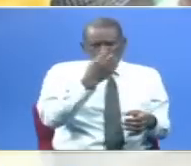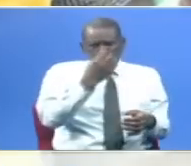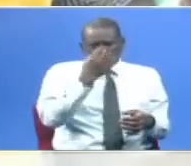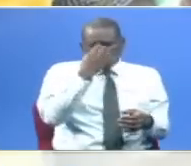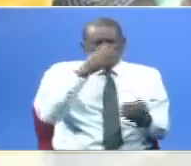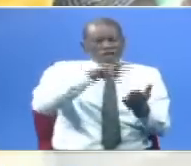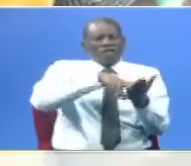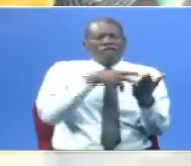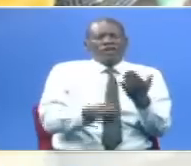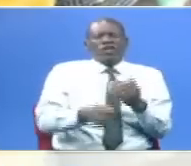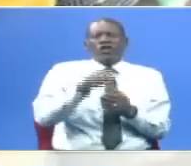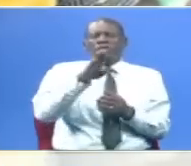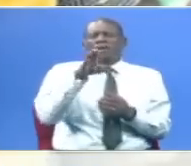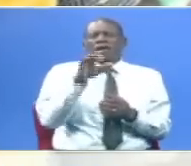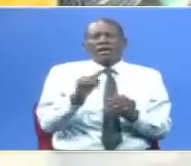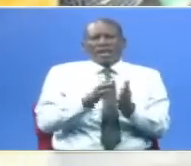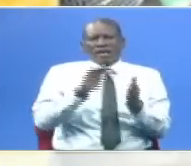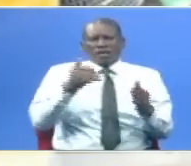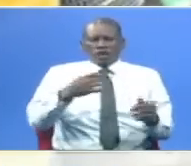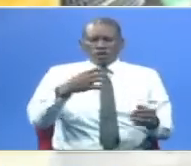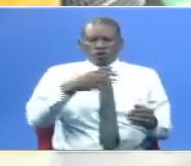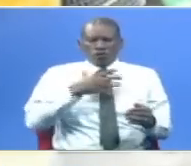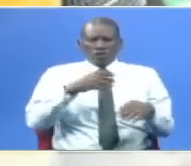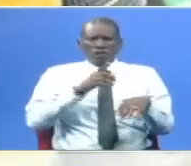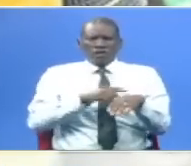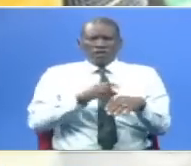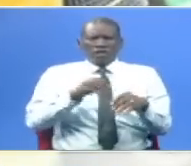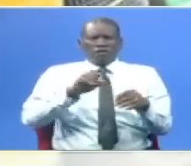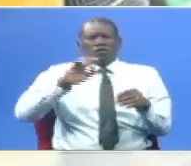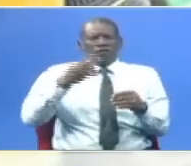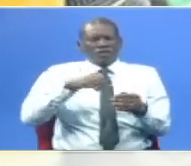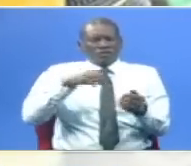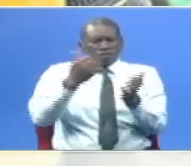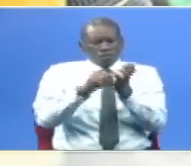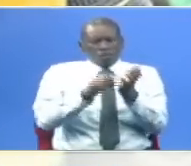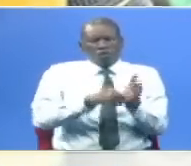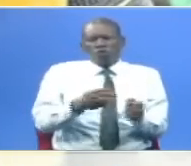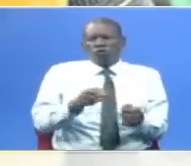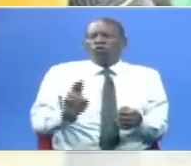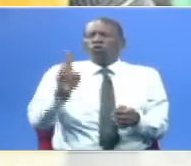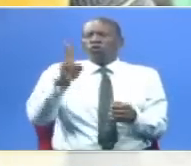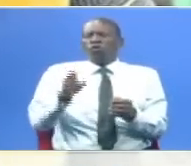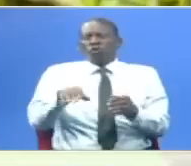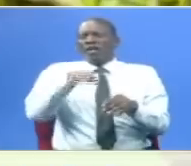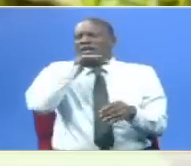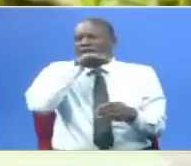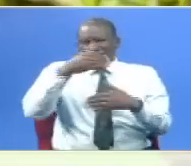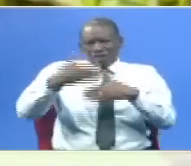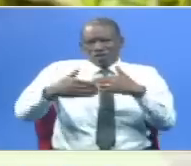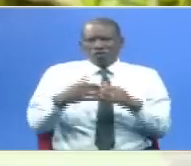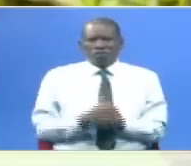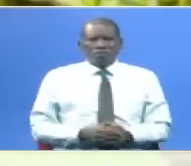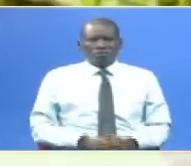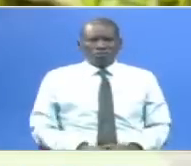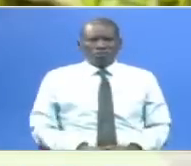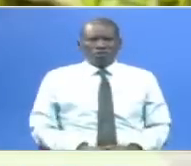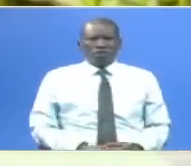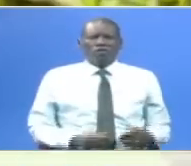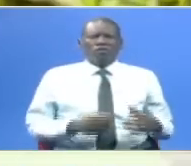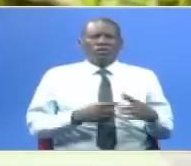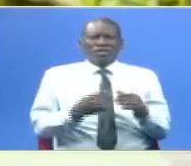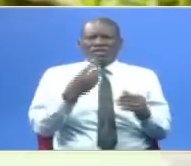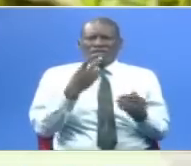the BBI and its subsequent shockwaves dealing the first blow to the Uhuru-Raila relationship. He started seeing